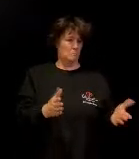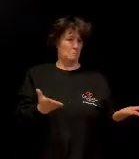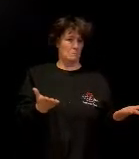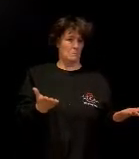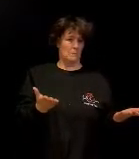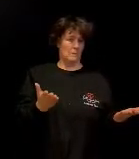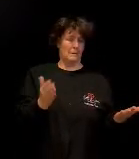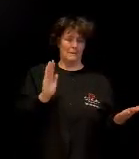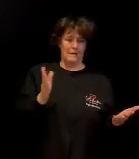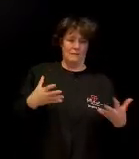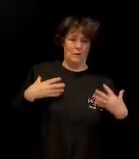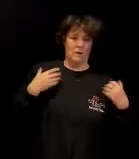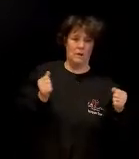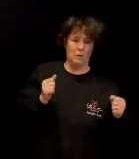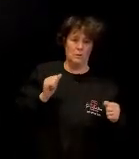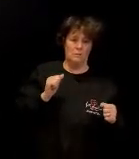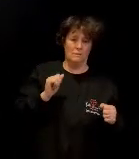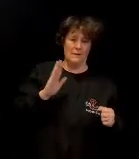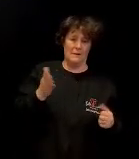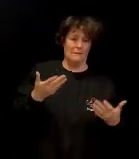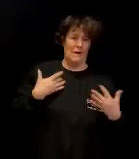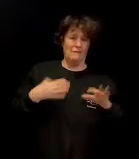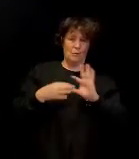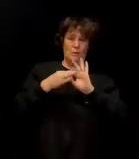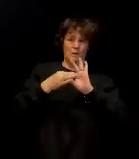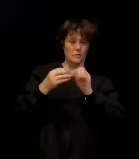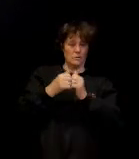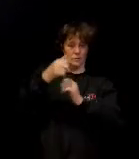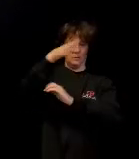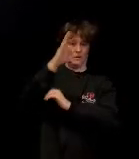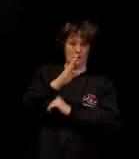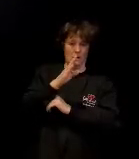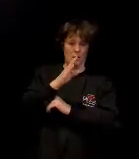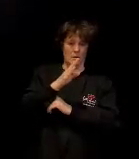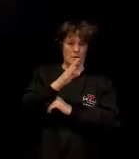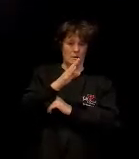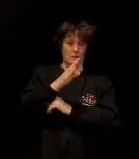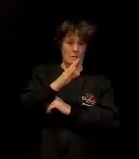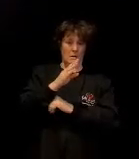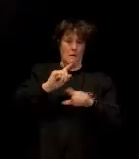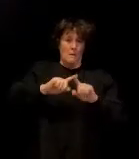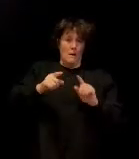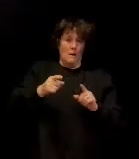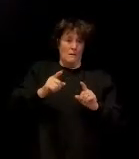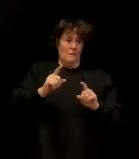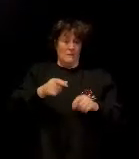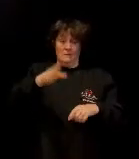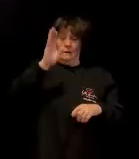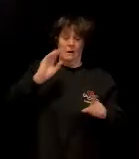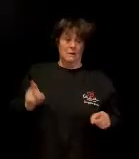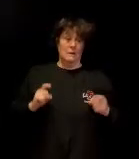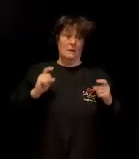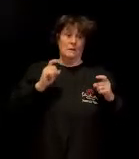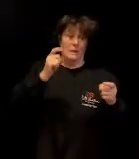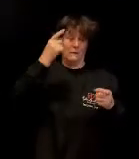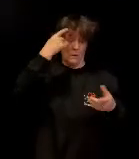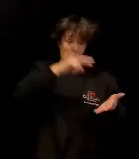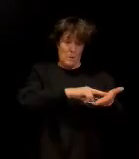ourselves into situations that perhaps intimidate us, but for a purpose. Amen. He's going to arm